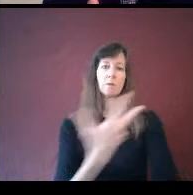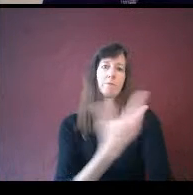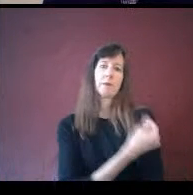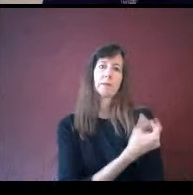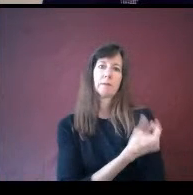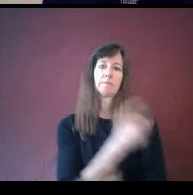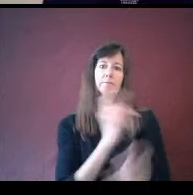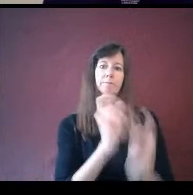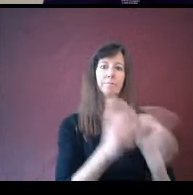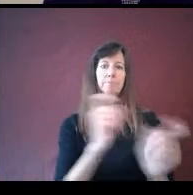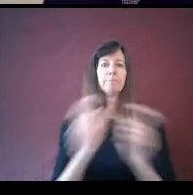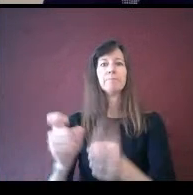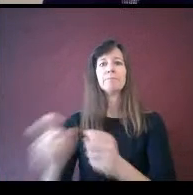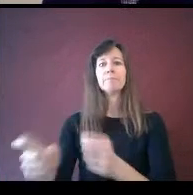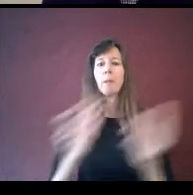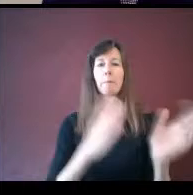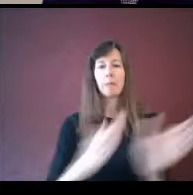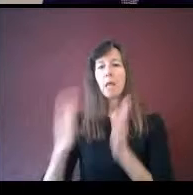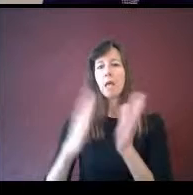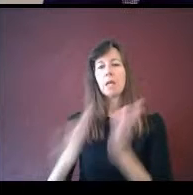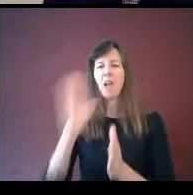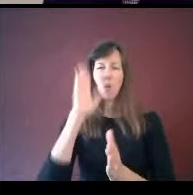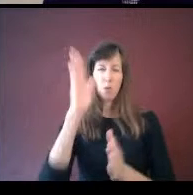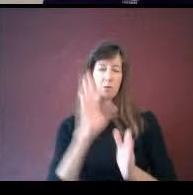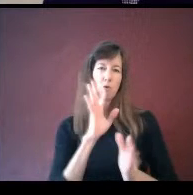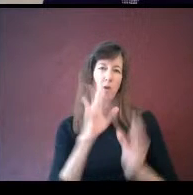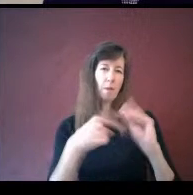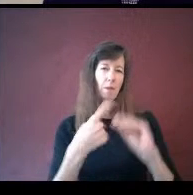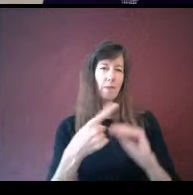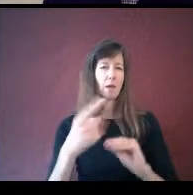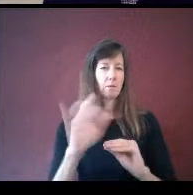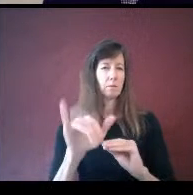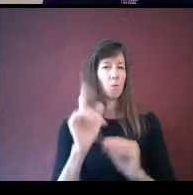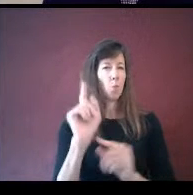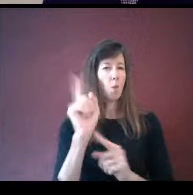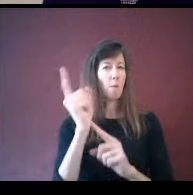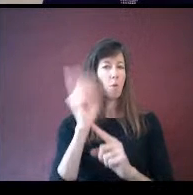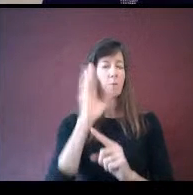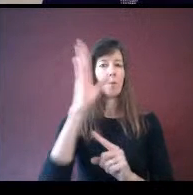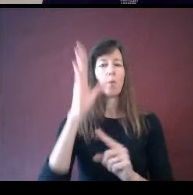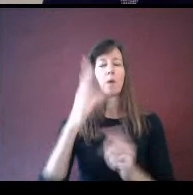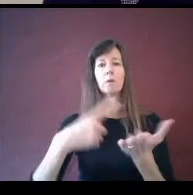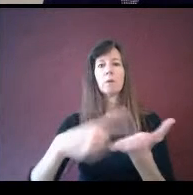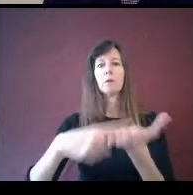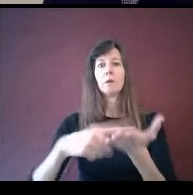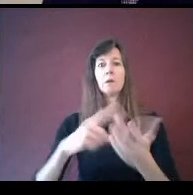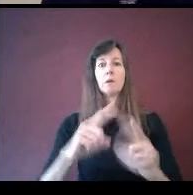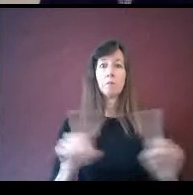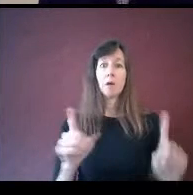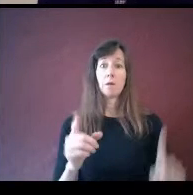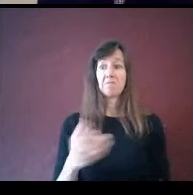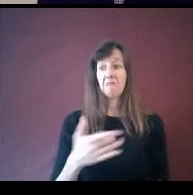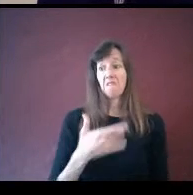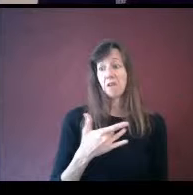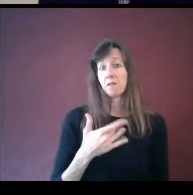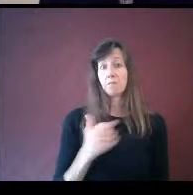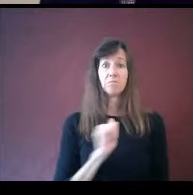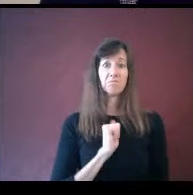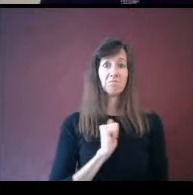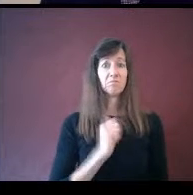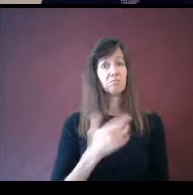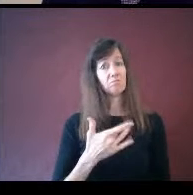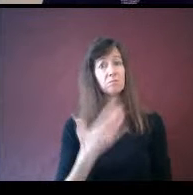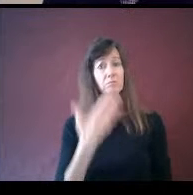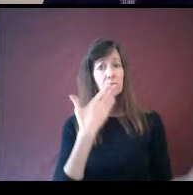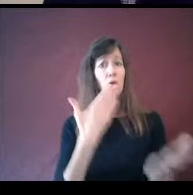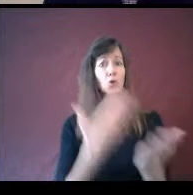that. I'll talk about that in a moment. But I think we are on a good path now, and are really